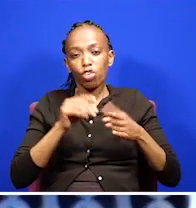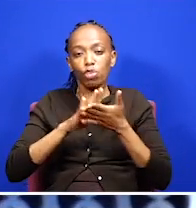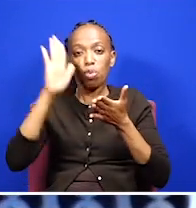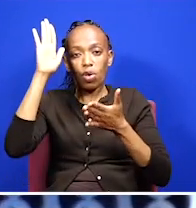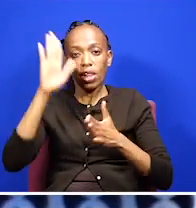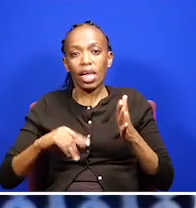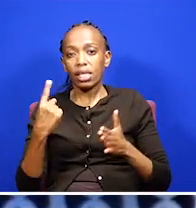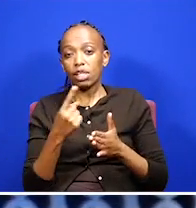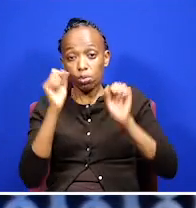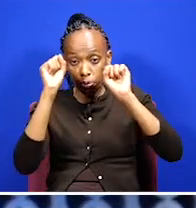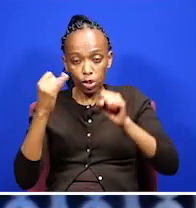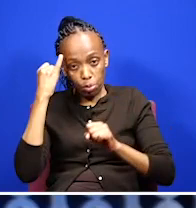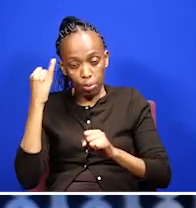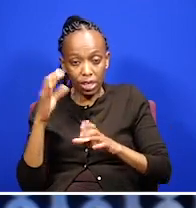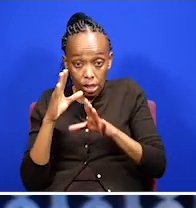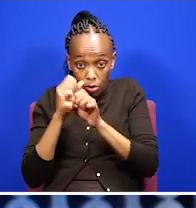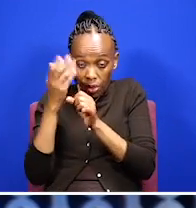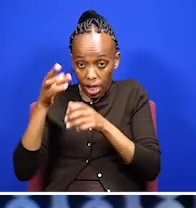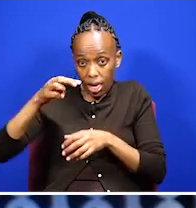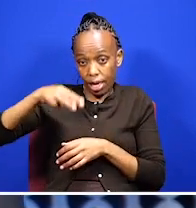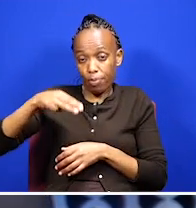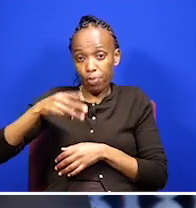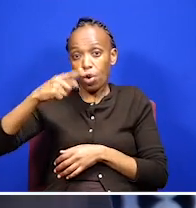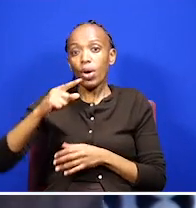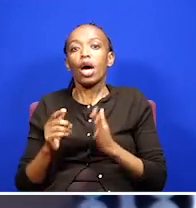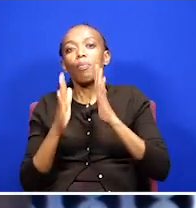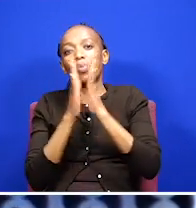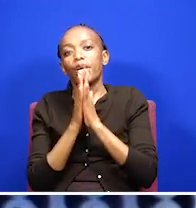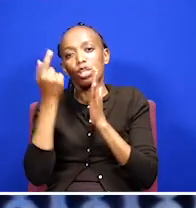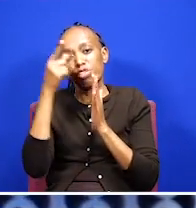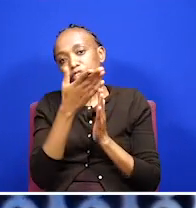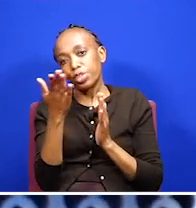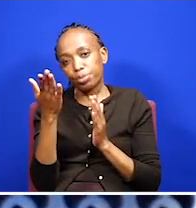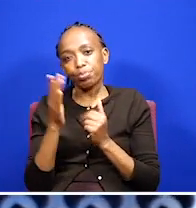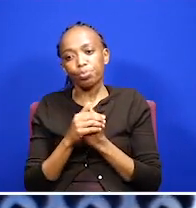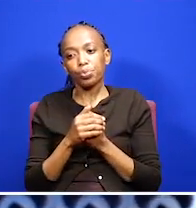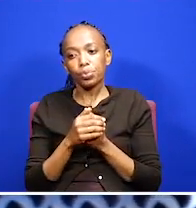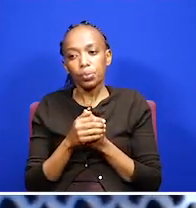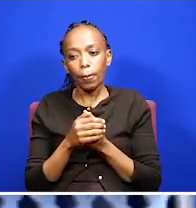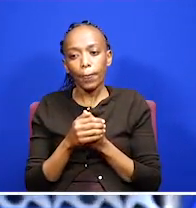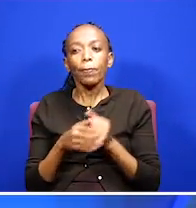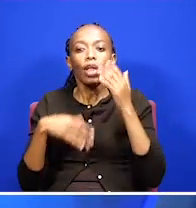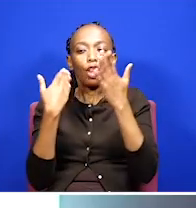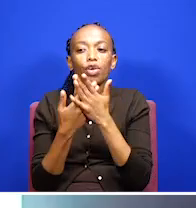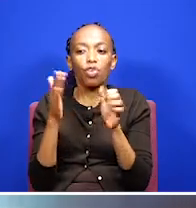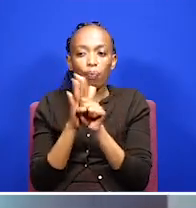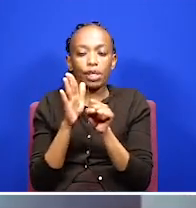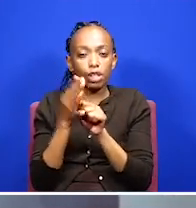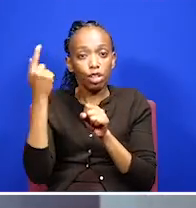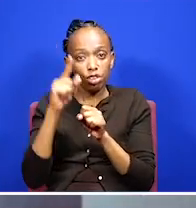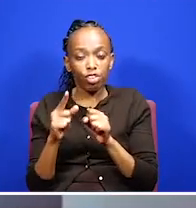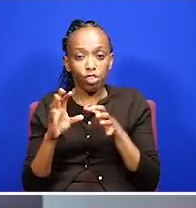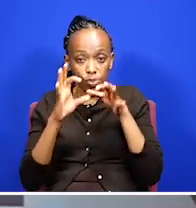any one of us could imagine. So hang in there, Namibia. We are praying for you. Thank you so much